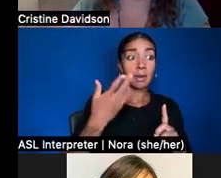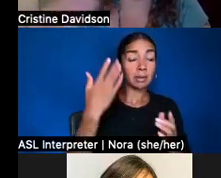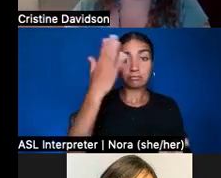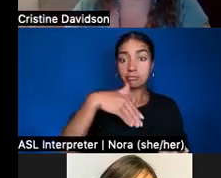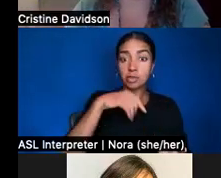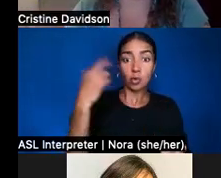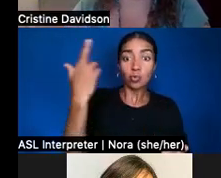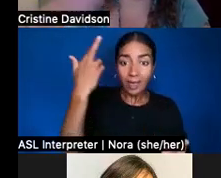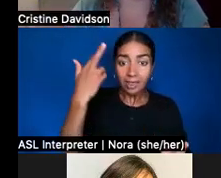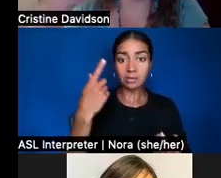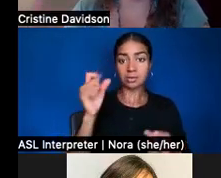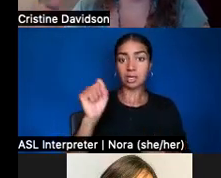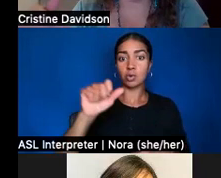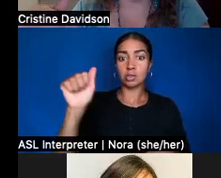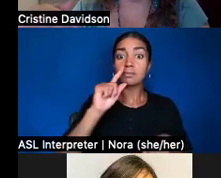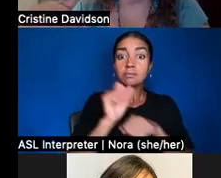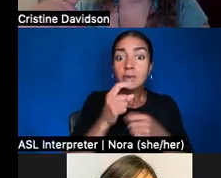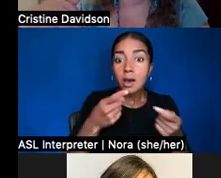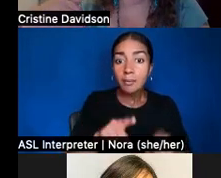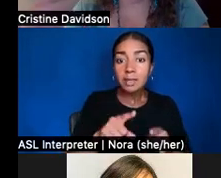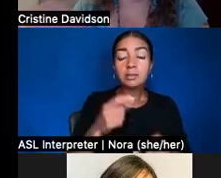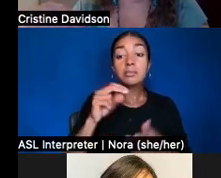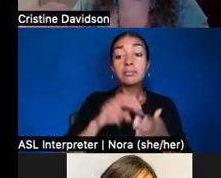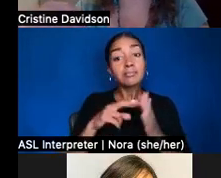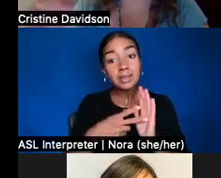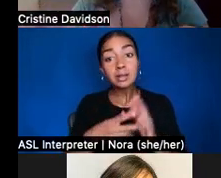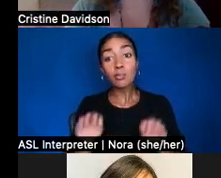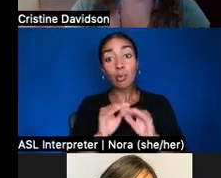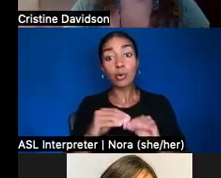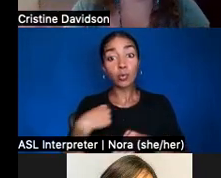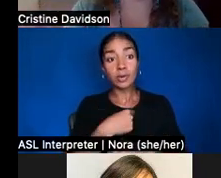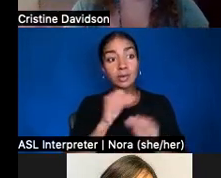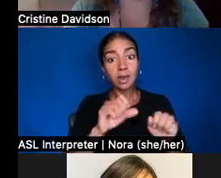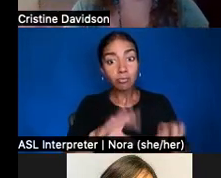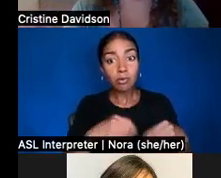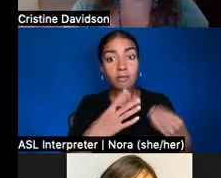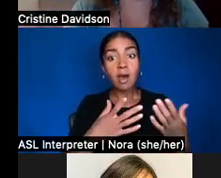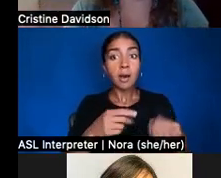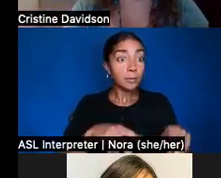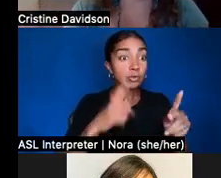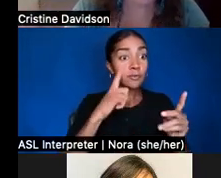that option, that learning option moments, those are going to be really powerful too.